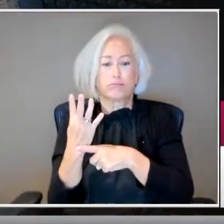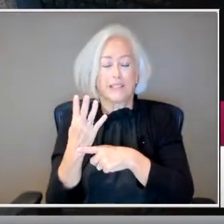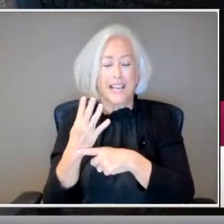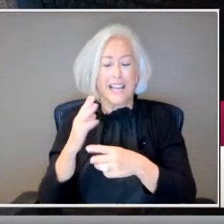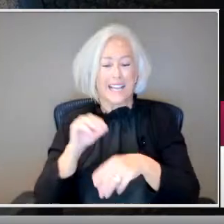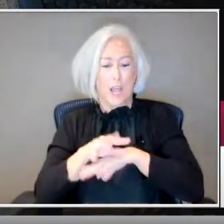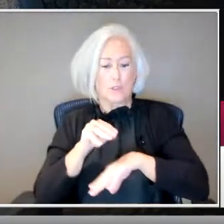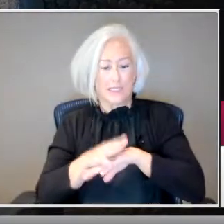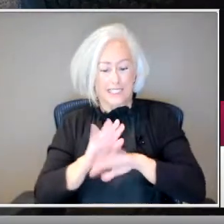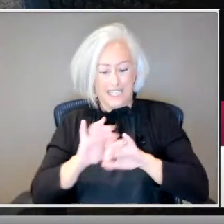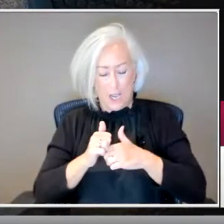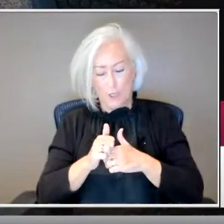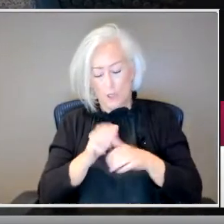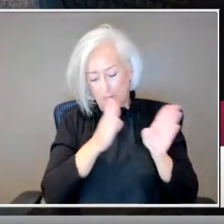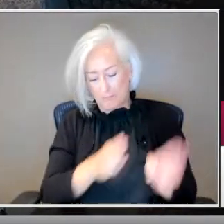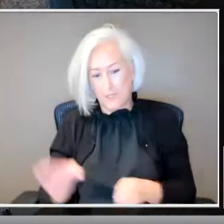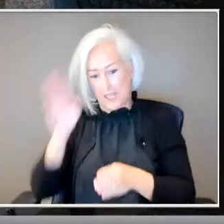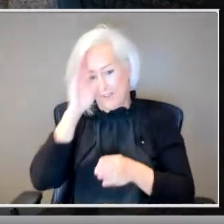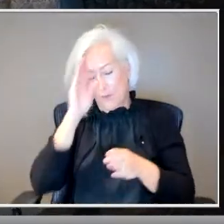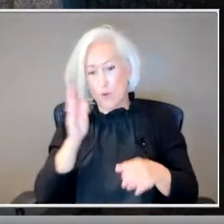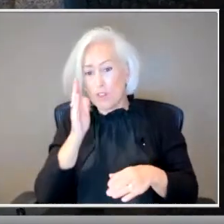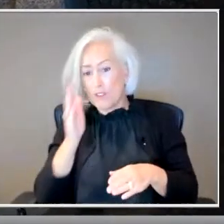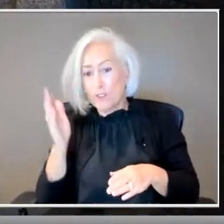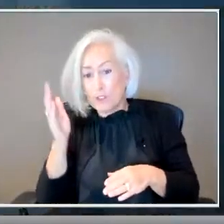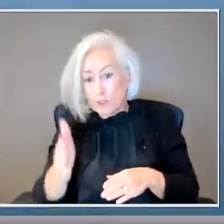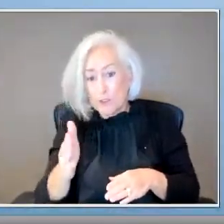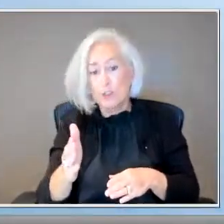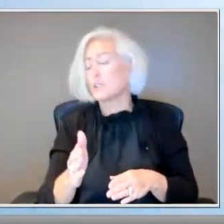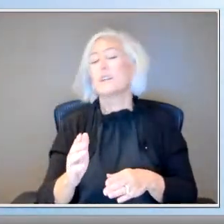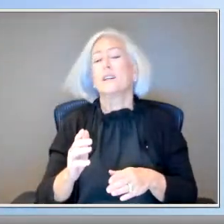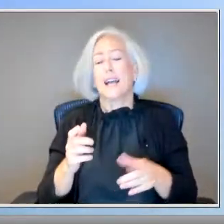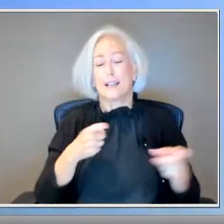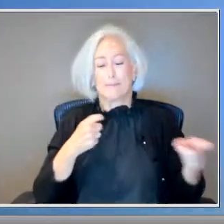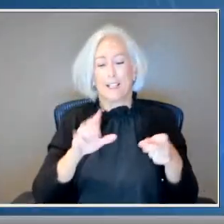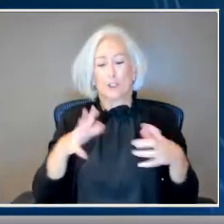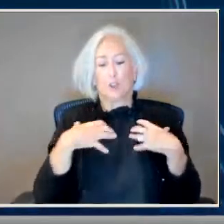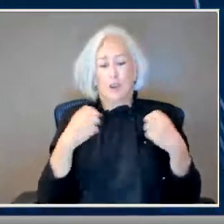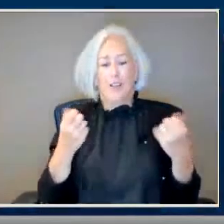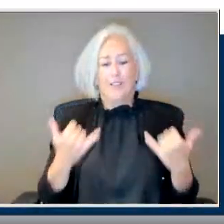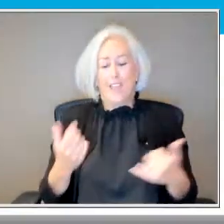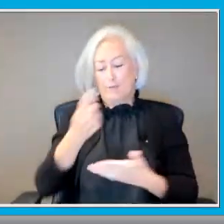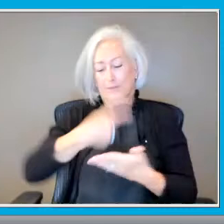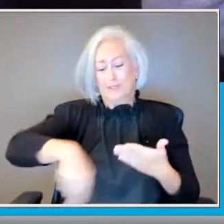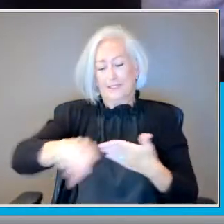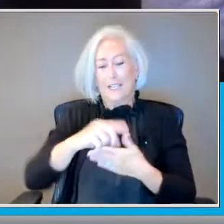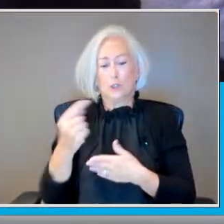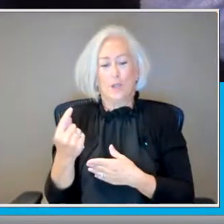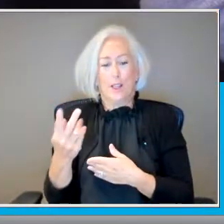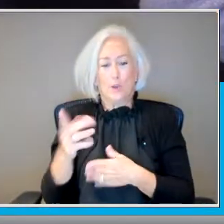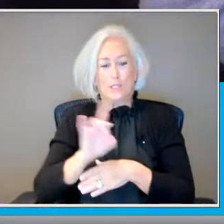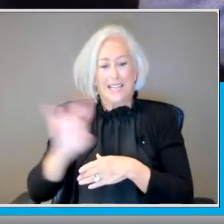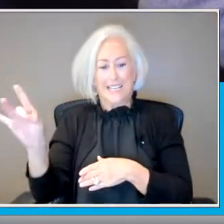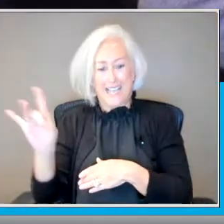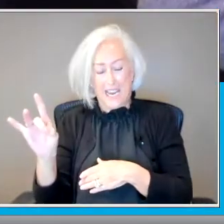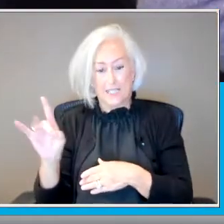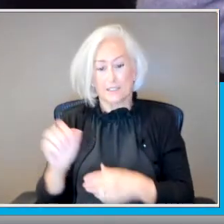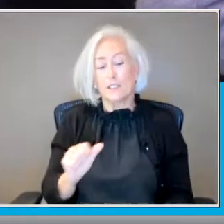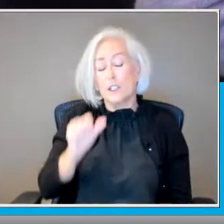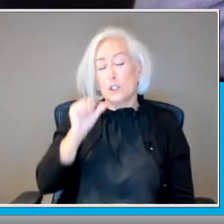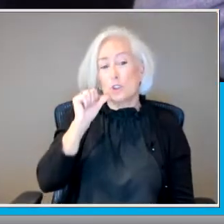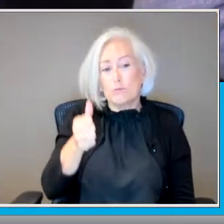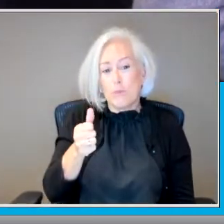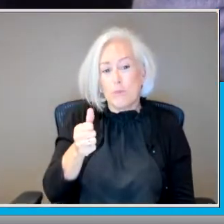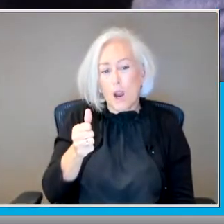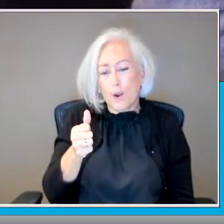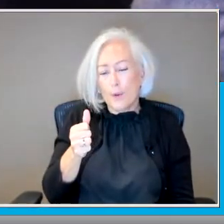now. That's next Thursday at 8 a.m. Coming up tomorrow on the Morning Medical Update. It's been called the mystery